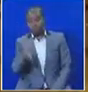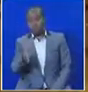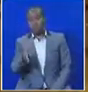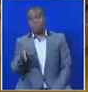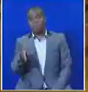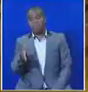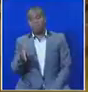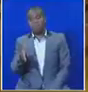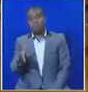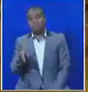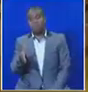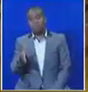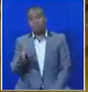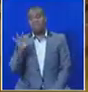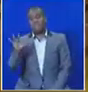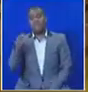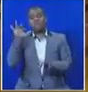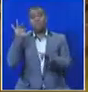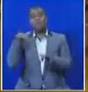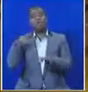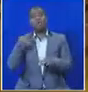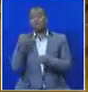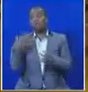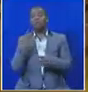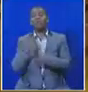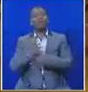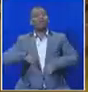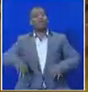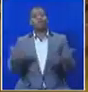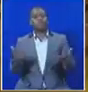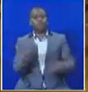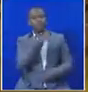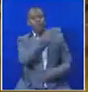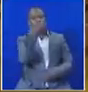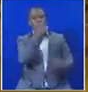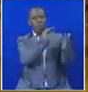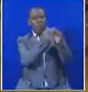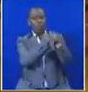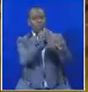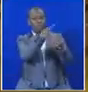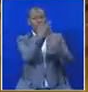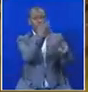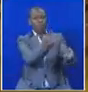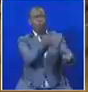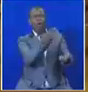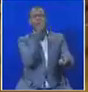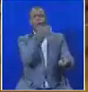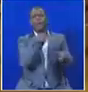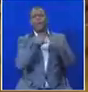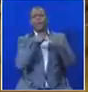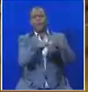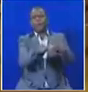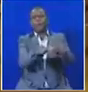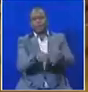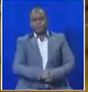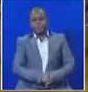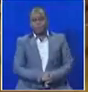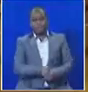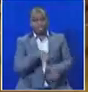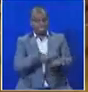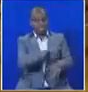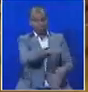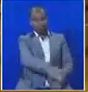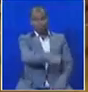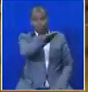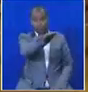young people. Many of these young people come from communities that are disadvantaged under apartheid and grew up without access